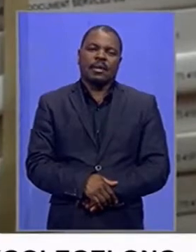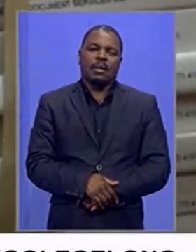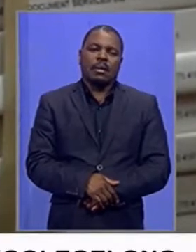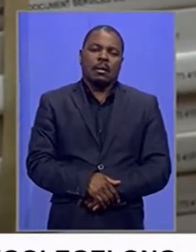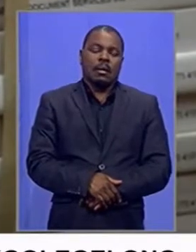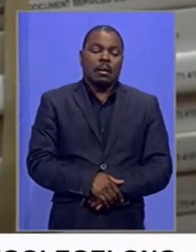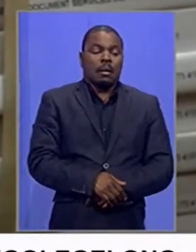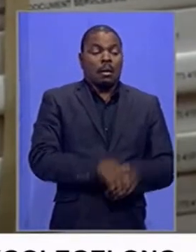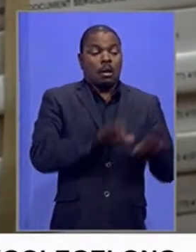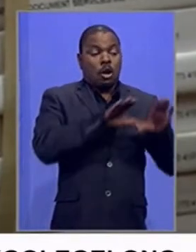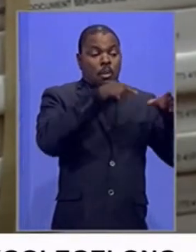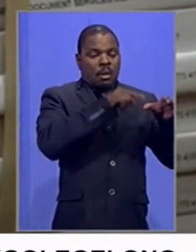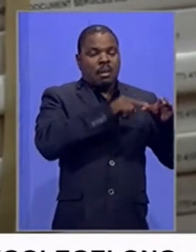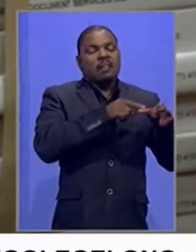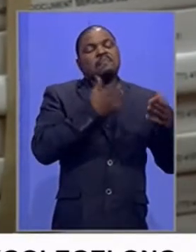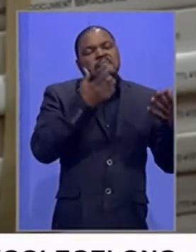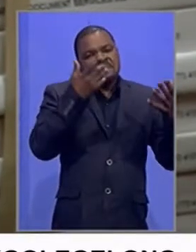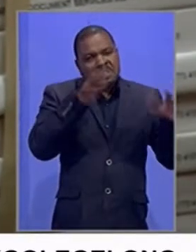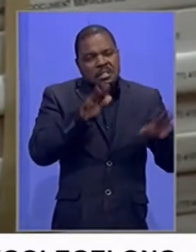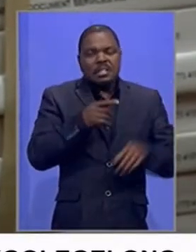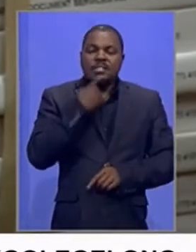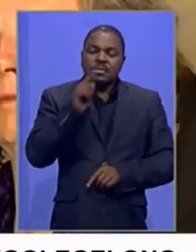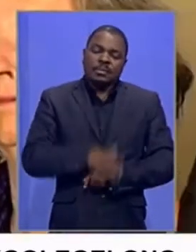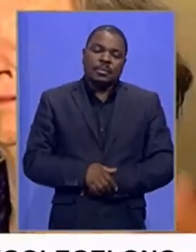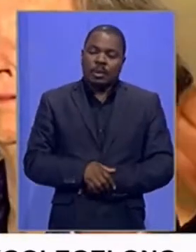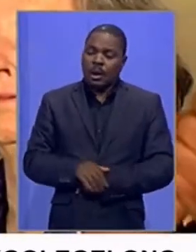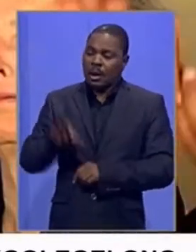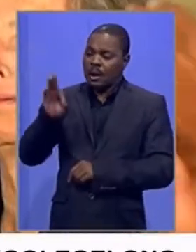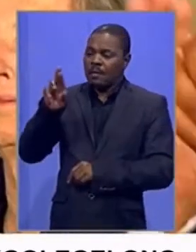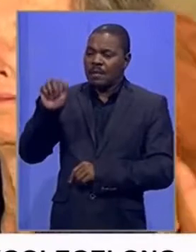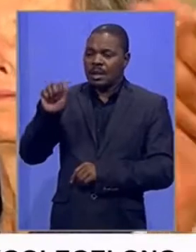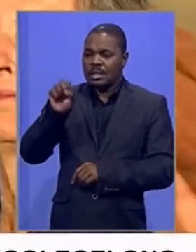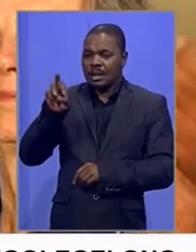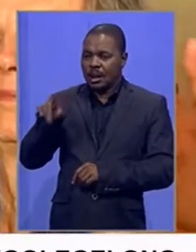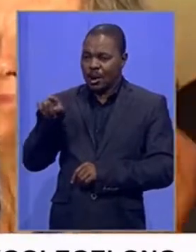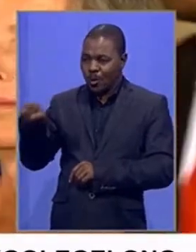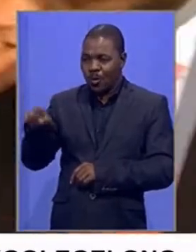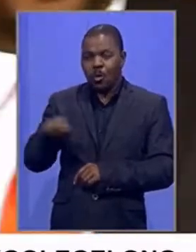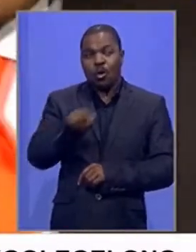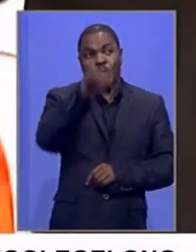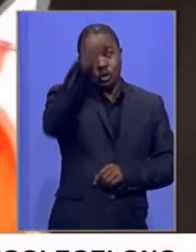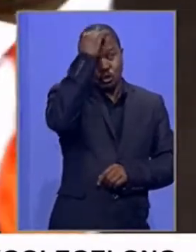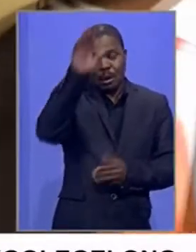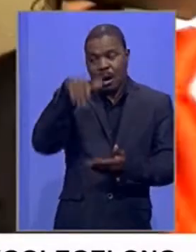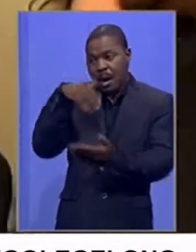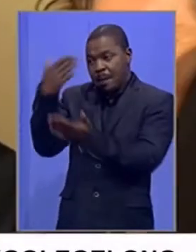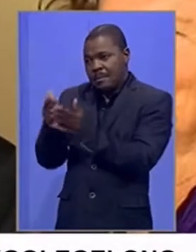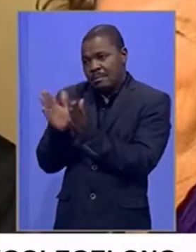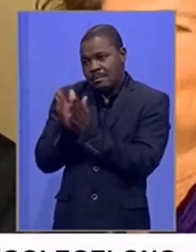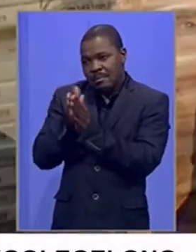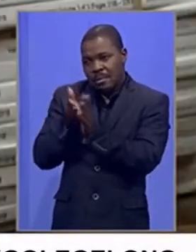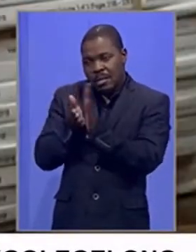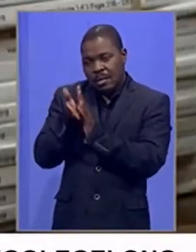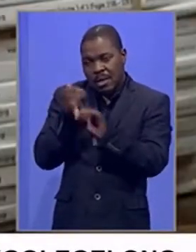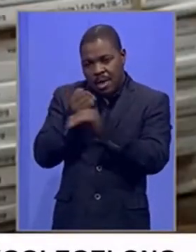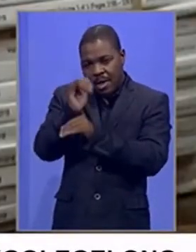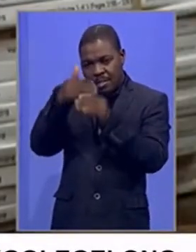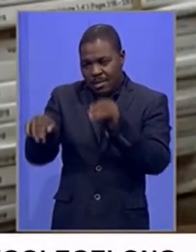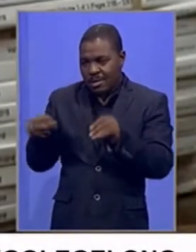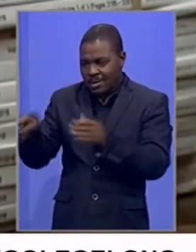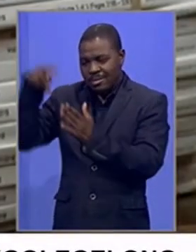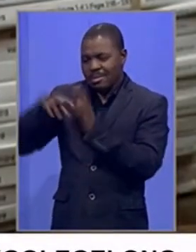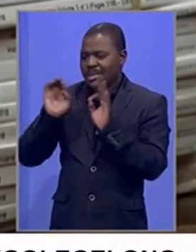Setheo sa Helen Suzman Foundation sare Fraser ga buisa sentle kopo ya ga Zuma ya parole mme o leka go sireletsa so